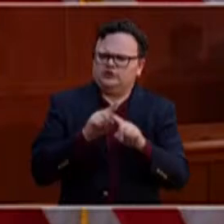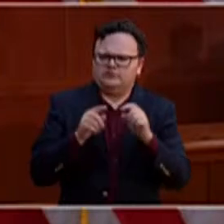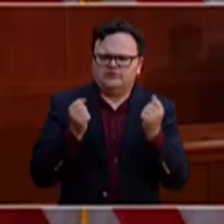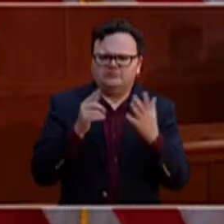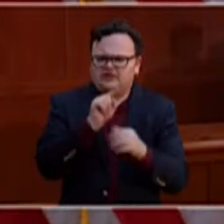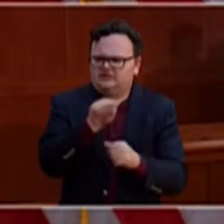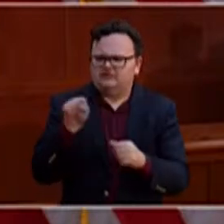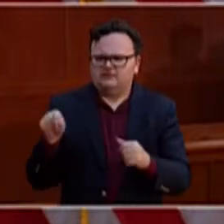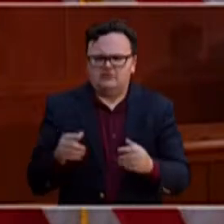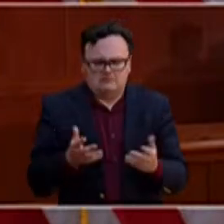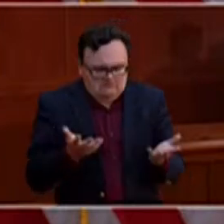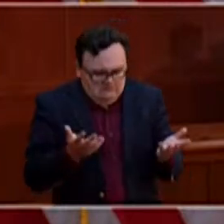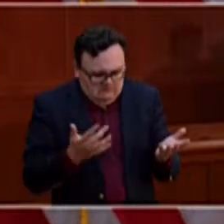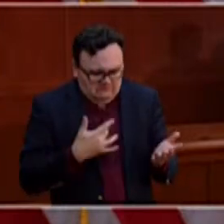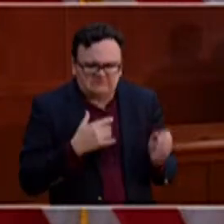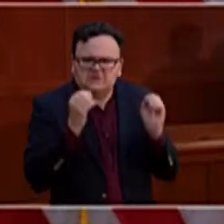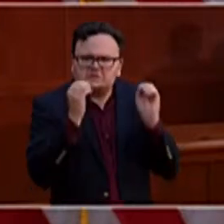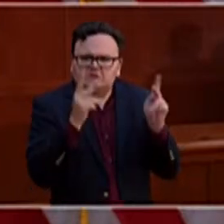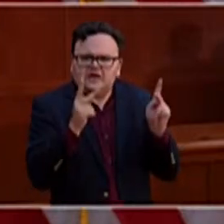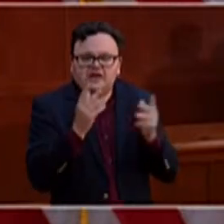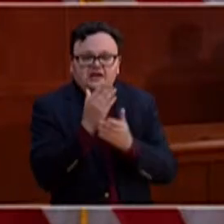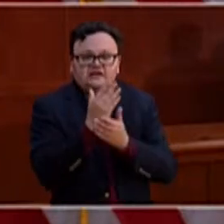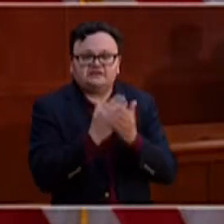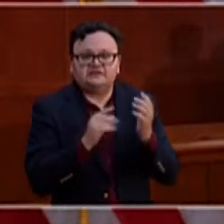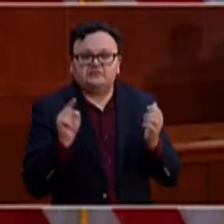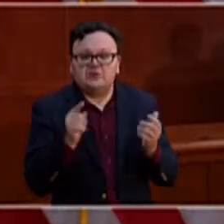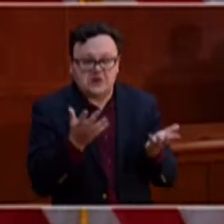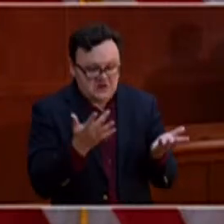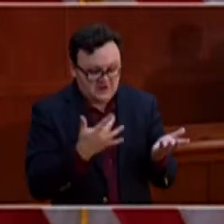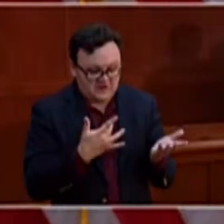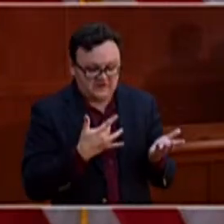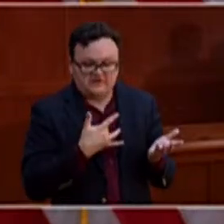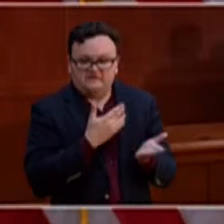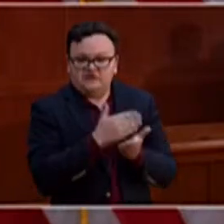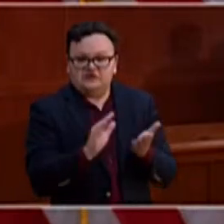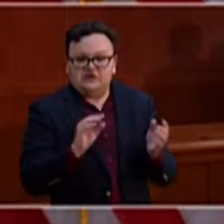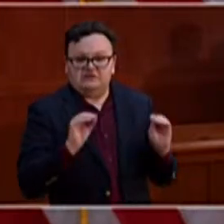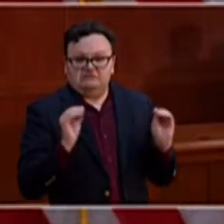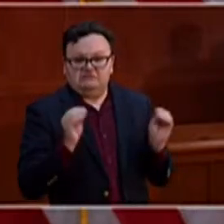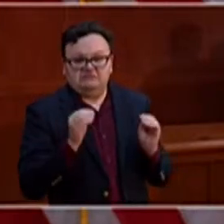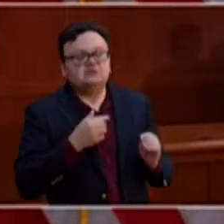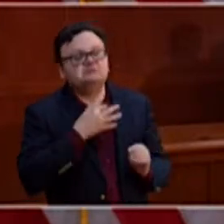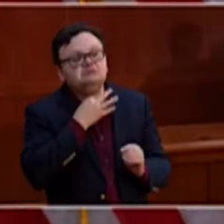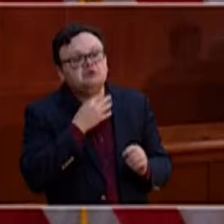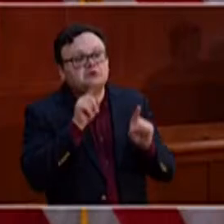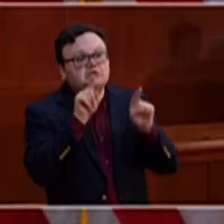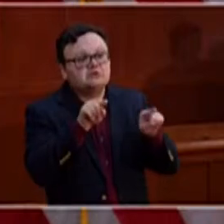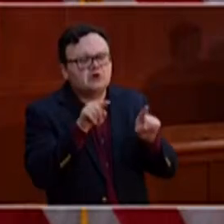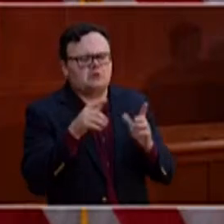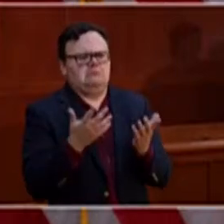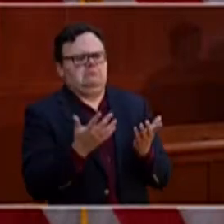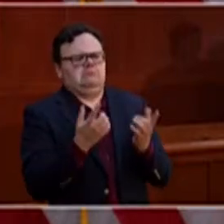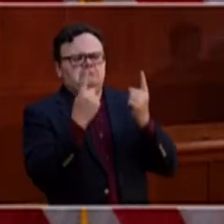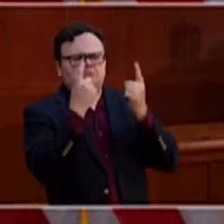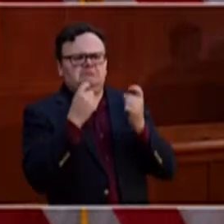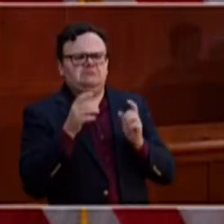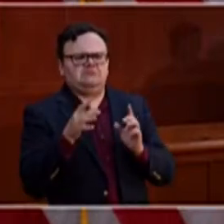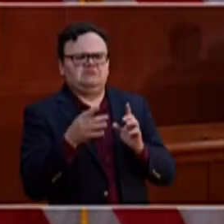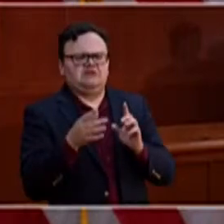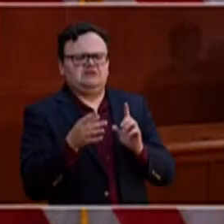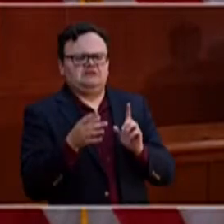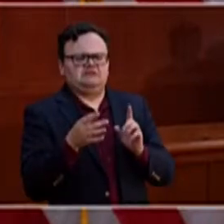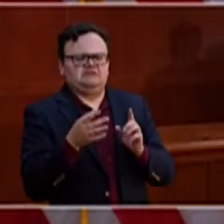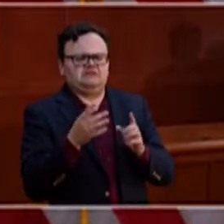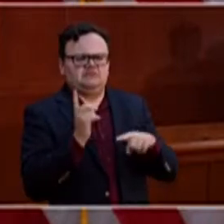have significant symptoms. Some of them didn't even know that they would have been infected. They're just curious, and they're going to get it. And so that's I think